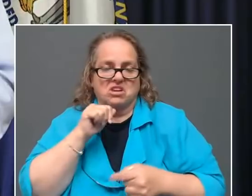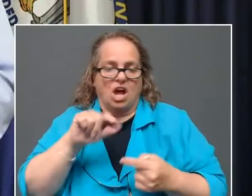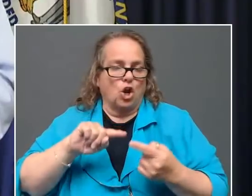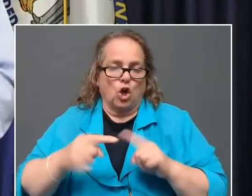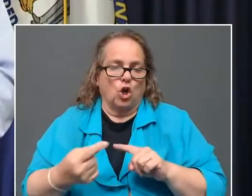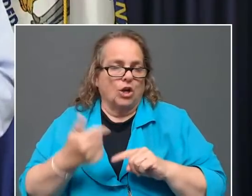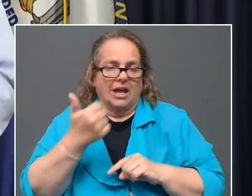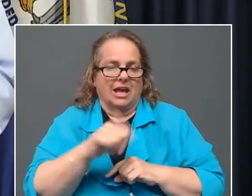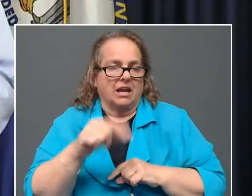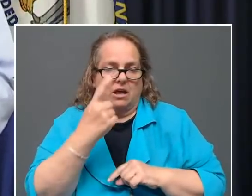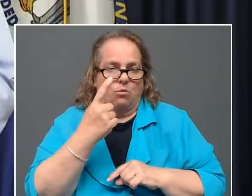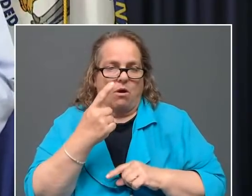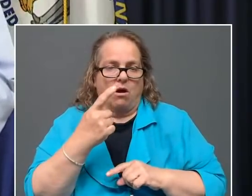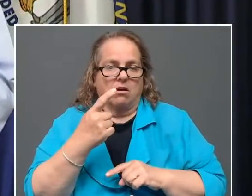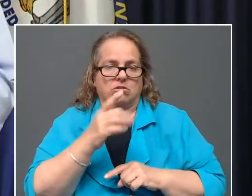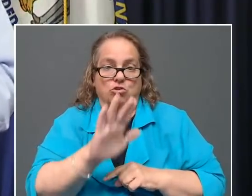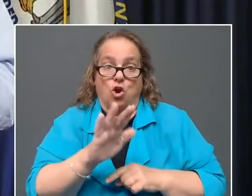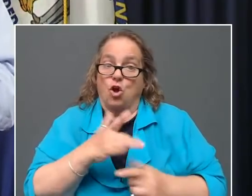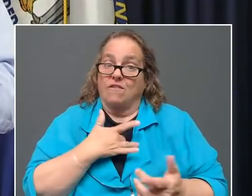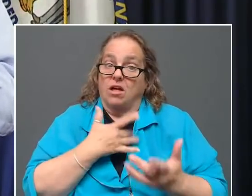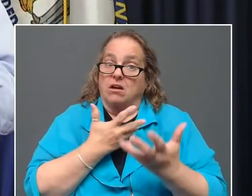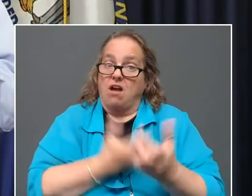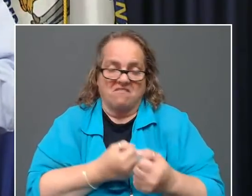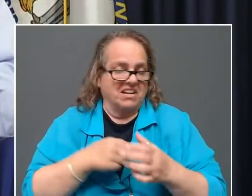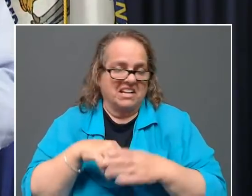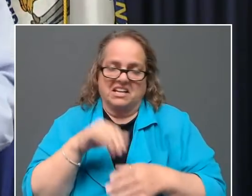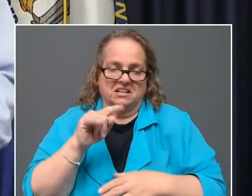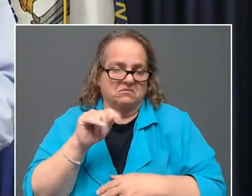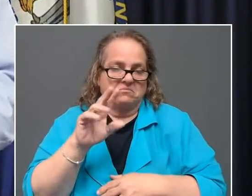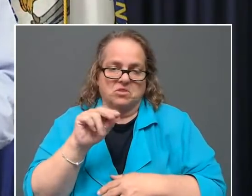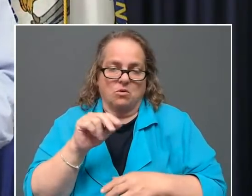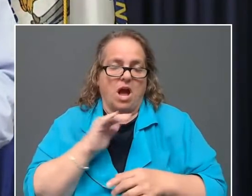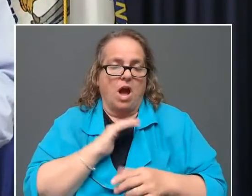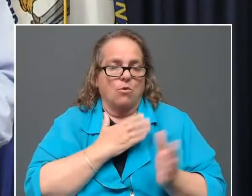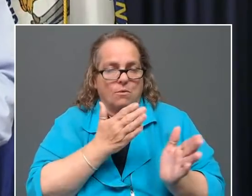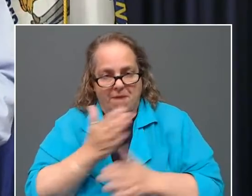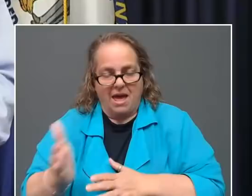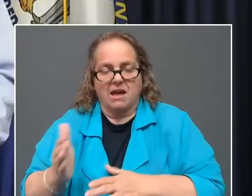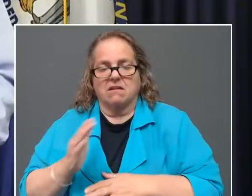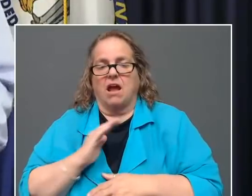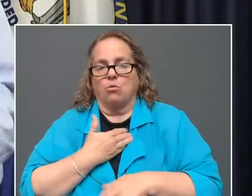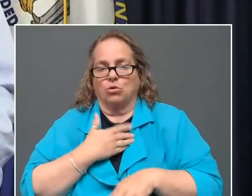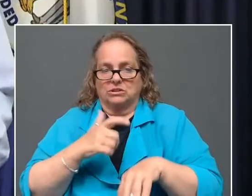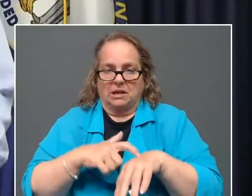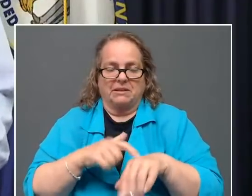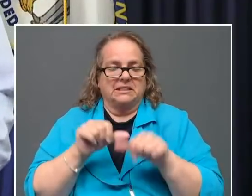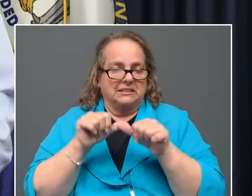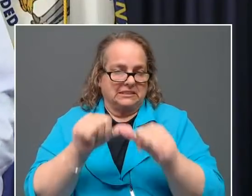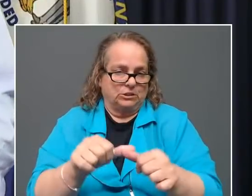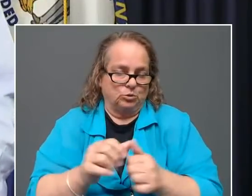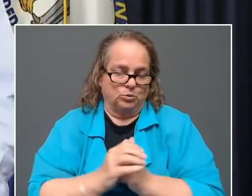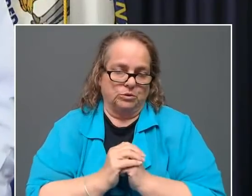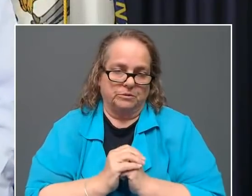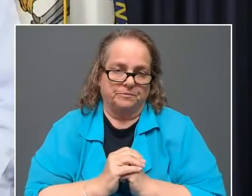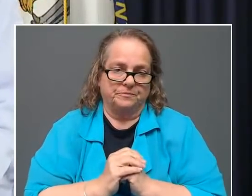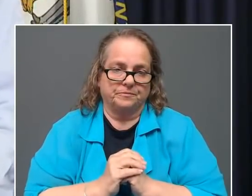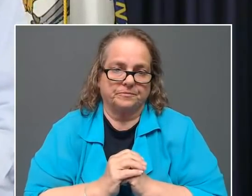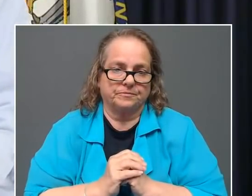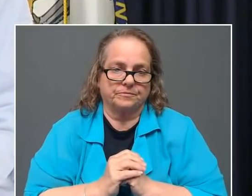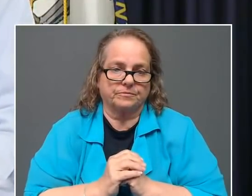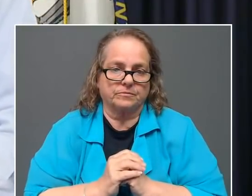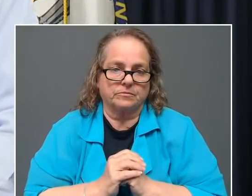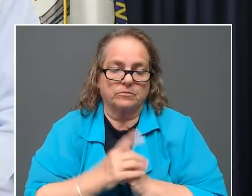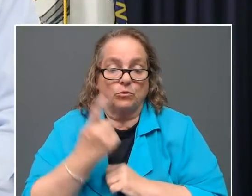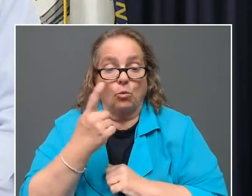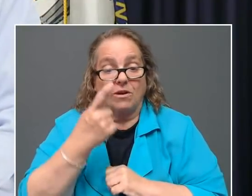vaccine. But no, our plan and our timing is continuing as announced. We've got one for Dr.